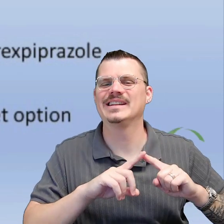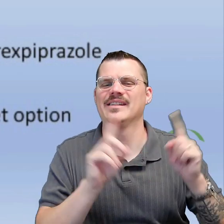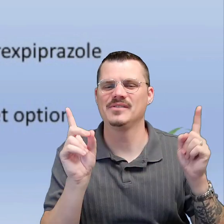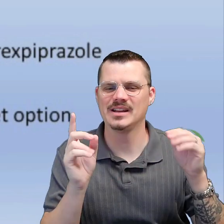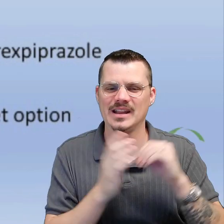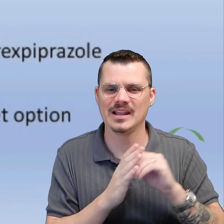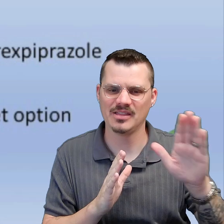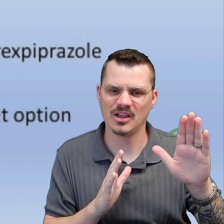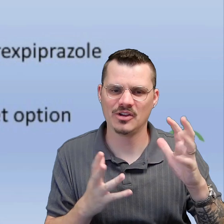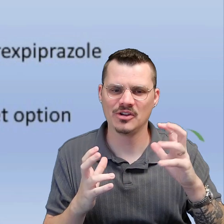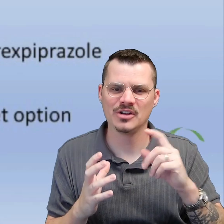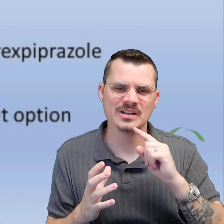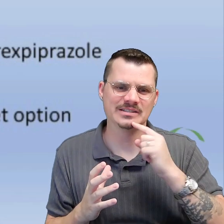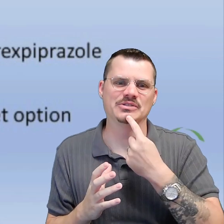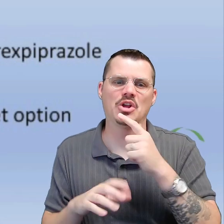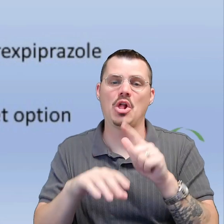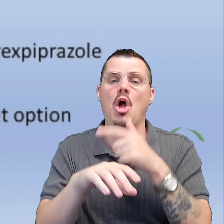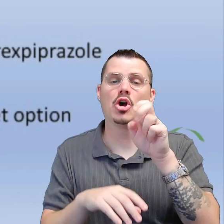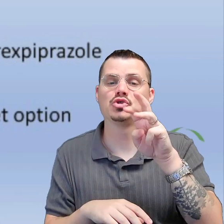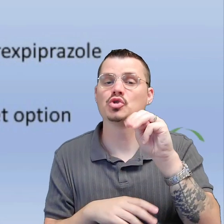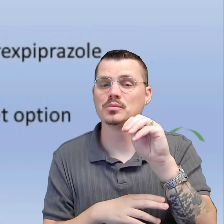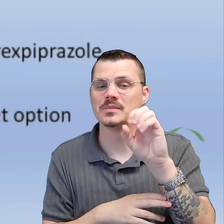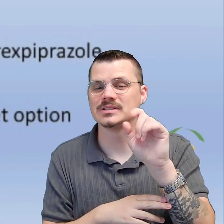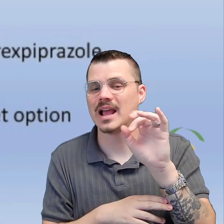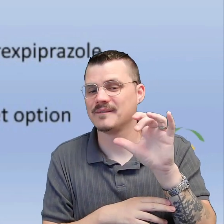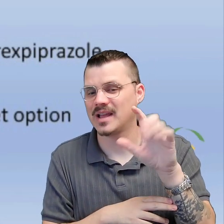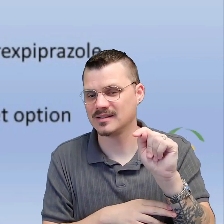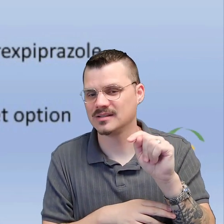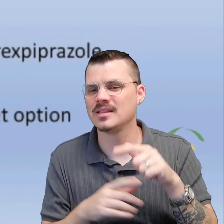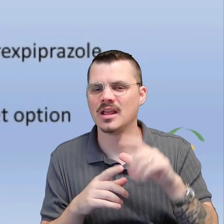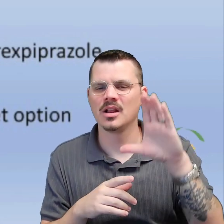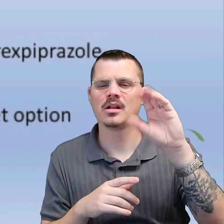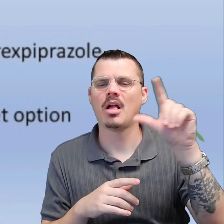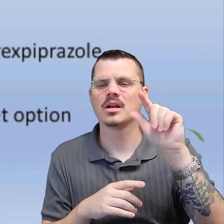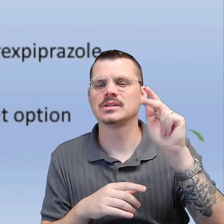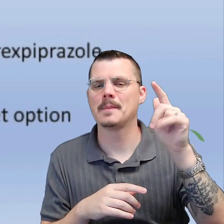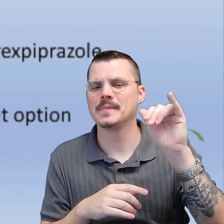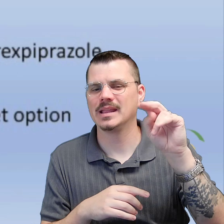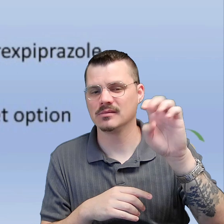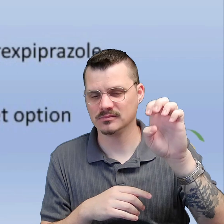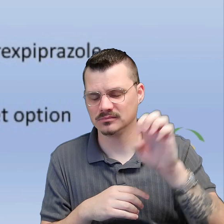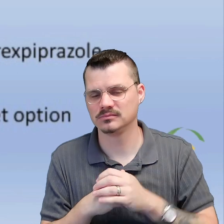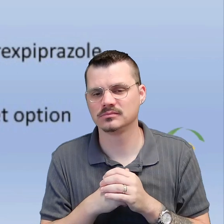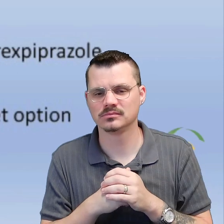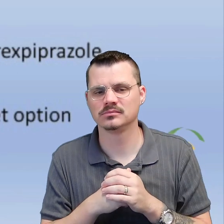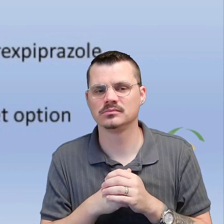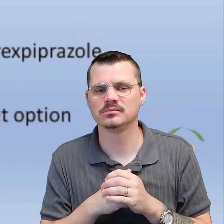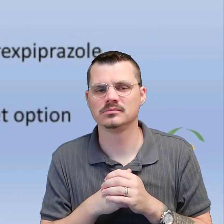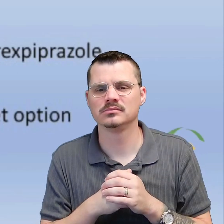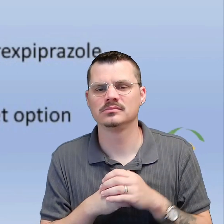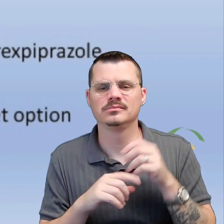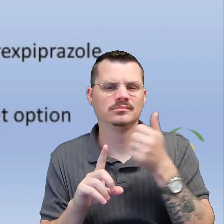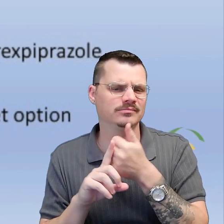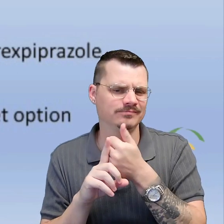their incredibly serious long-term side effects. And then there's clozapine, which is